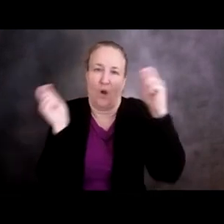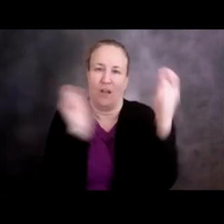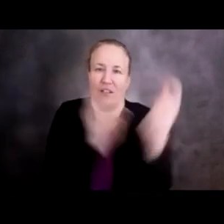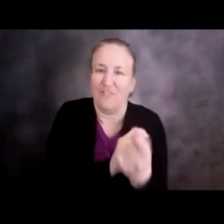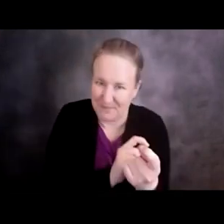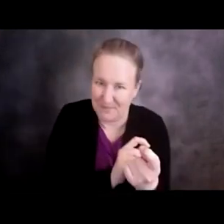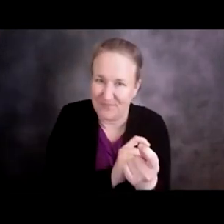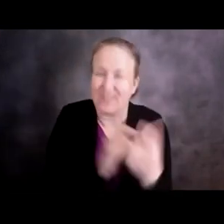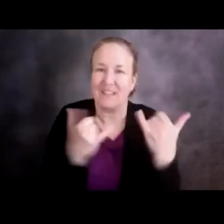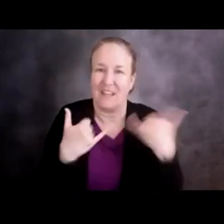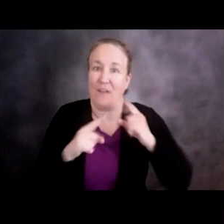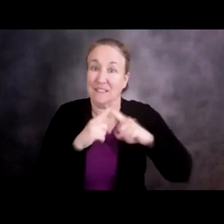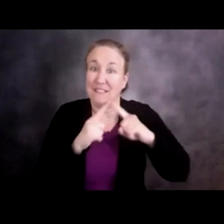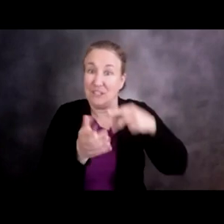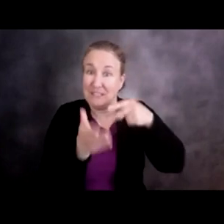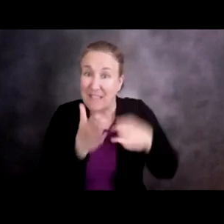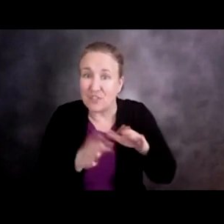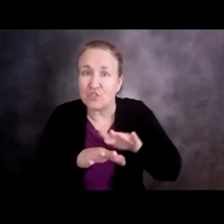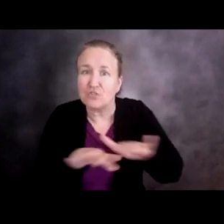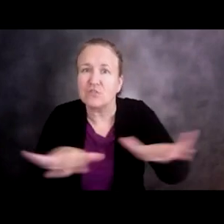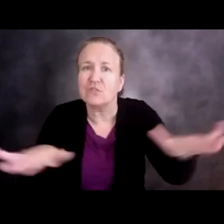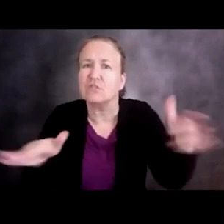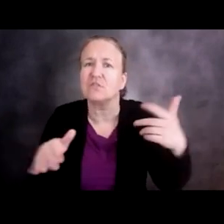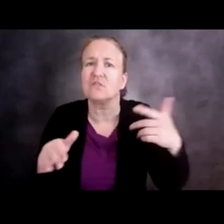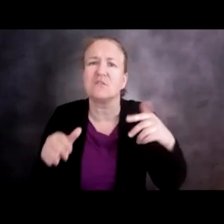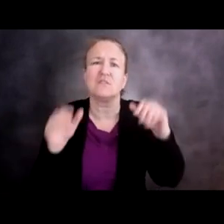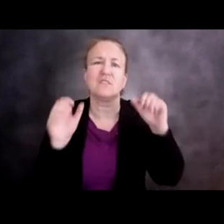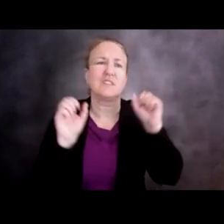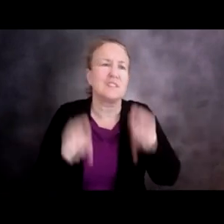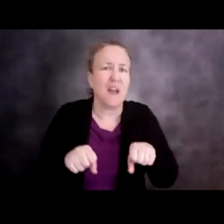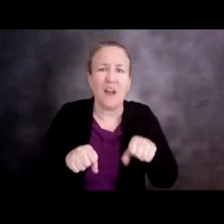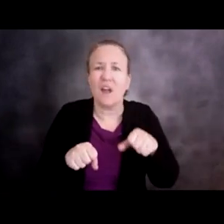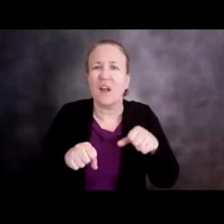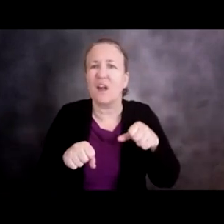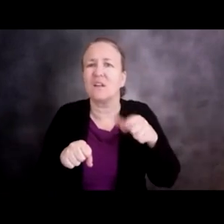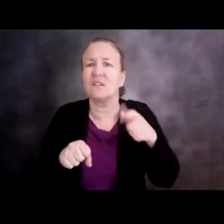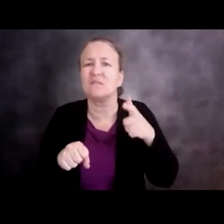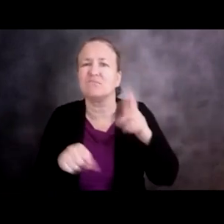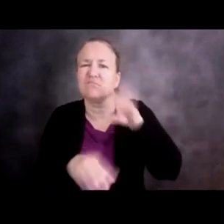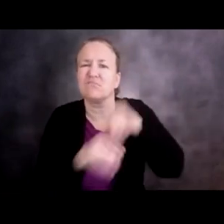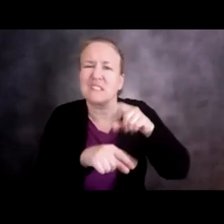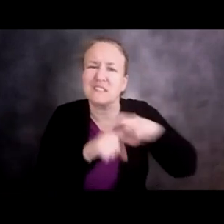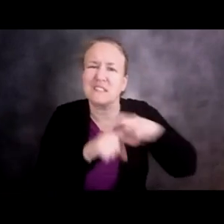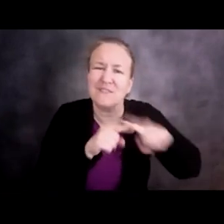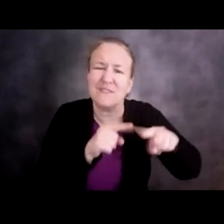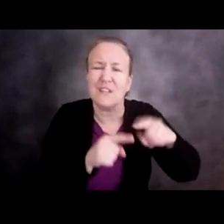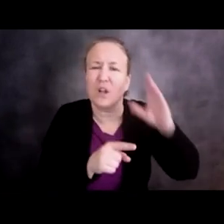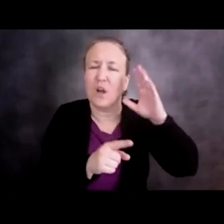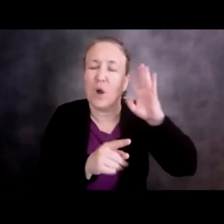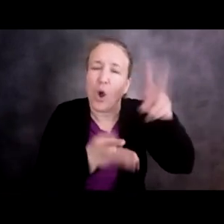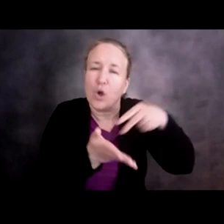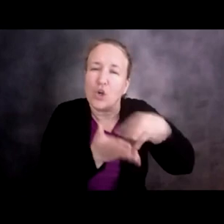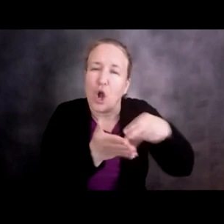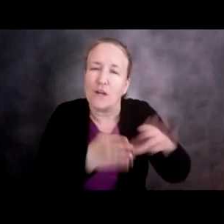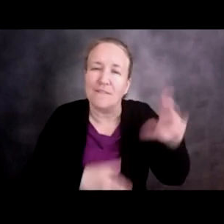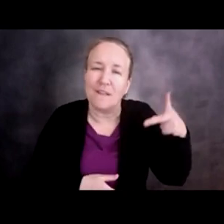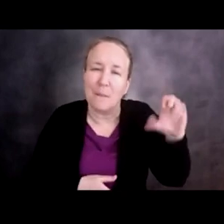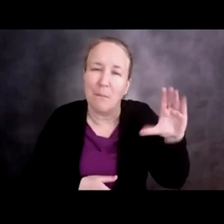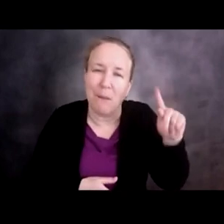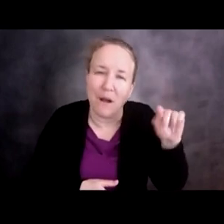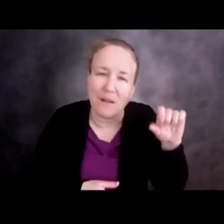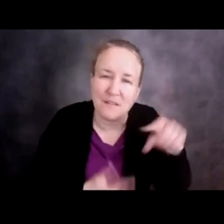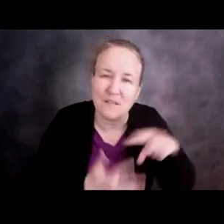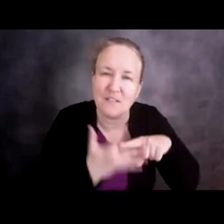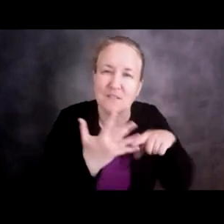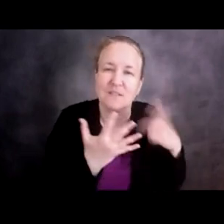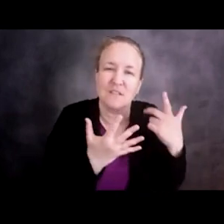have a bunch of dancers now who are able to hop in these different pockets of choreography and stylistically. And I think that that's the most beautiful thing